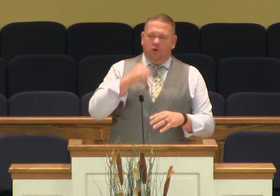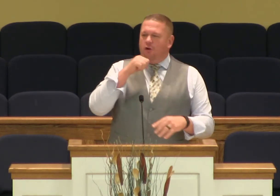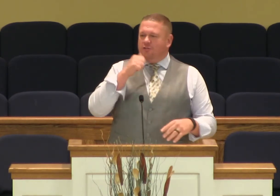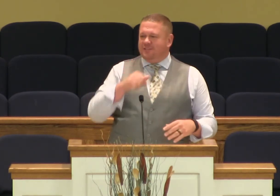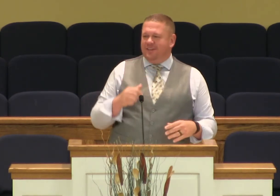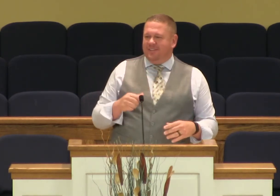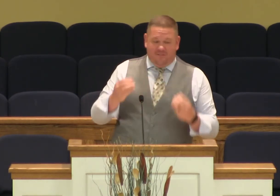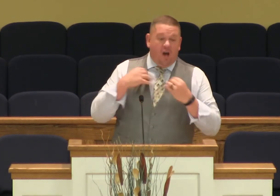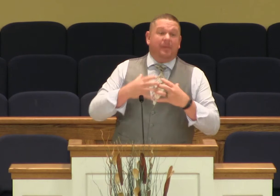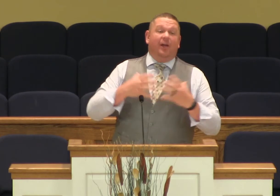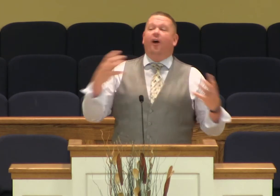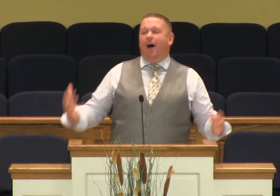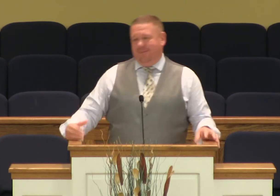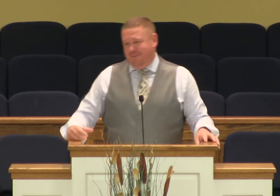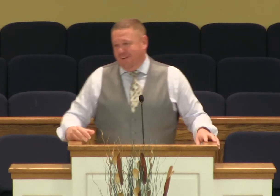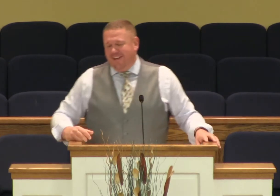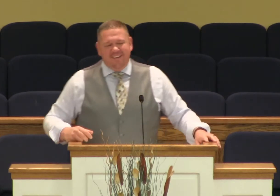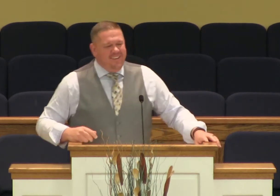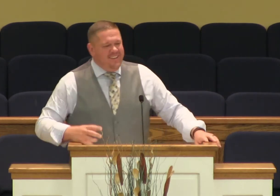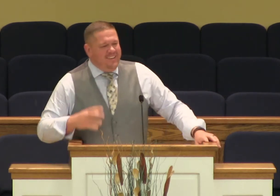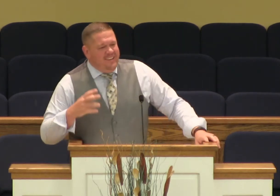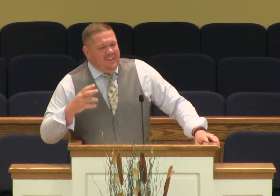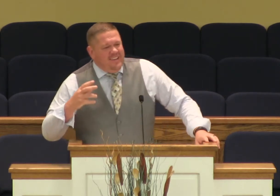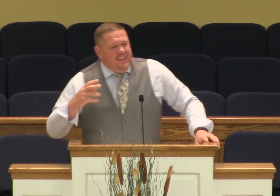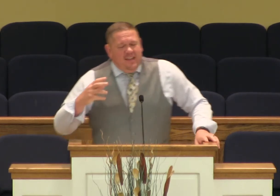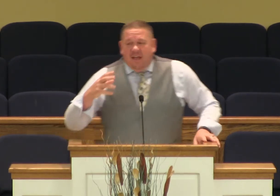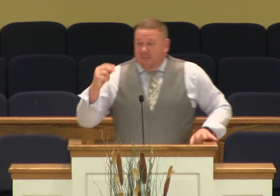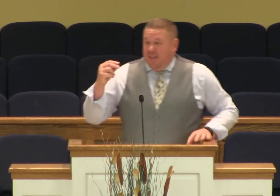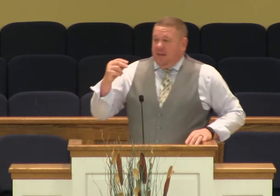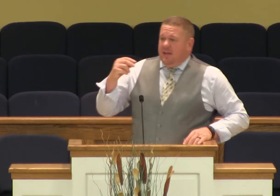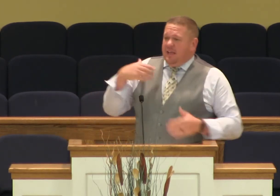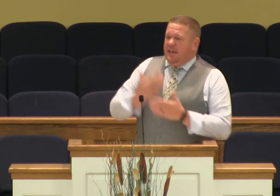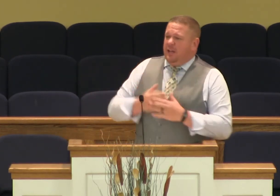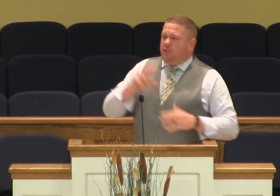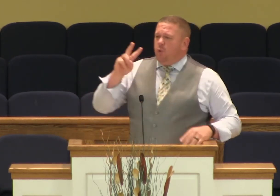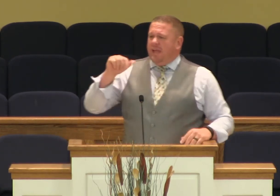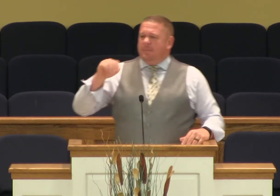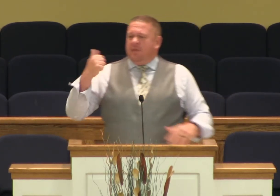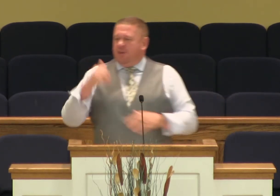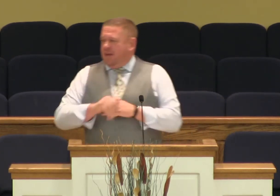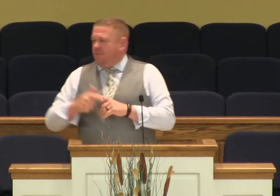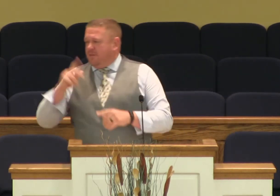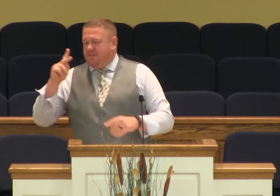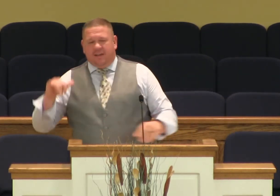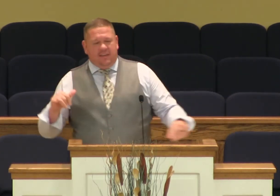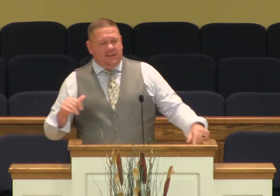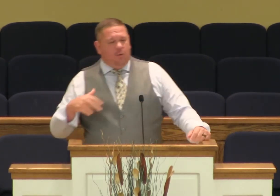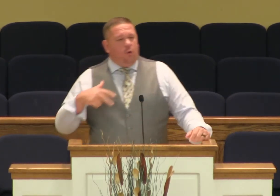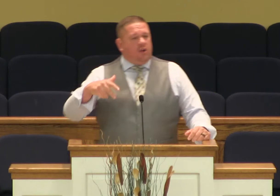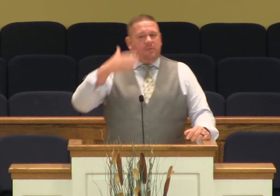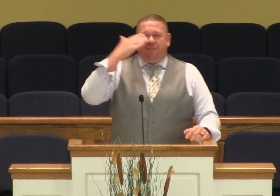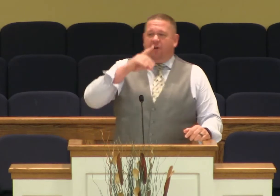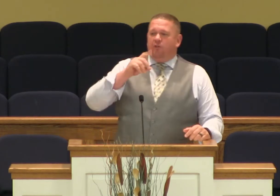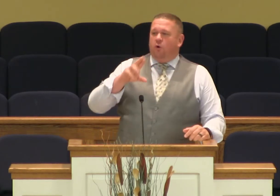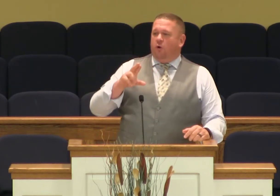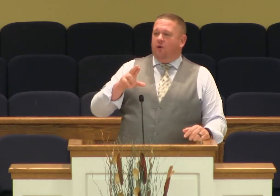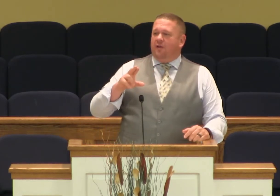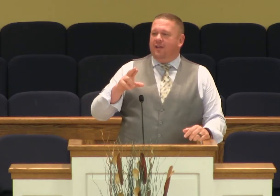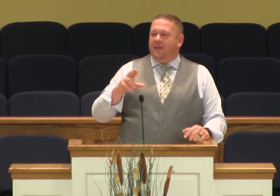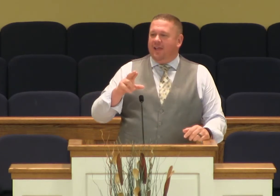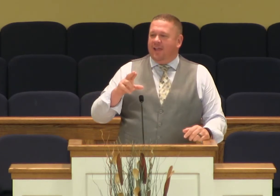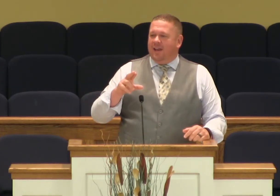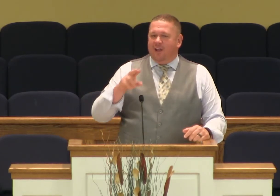gave me girls, and they've taught me a lot, all right? And then I get in at 2 a.m. the other night from Kentucky, and I walk to my front